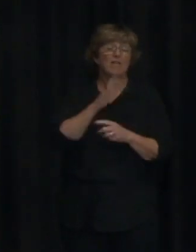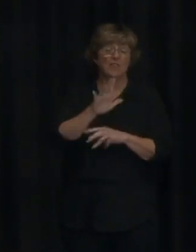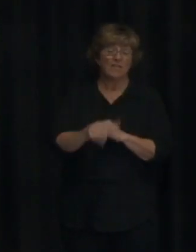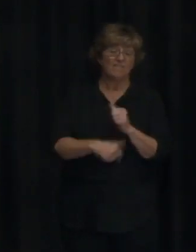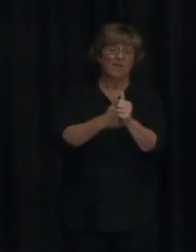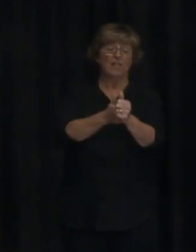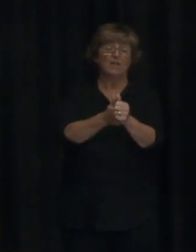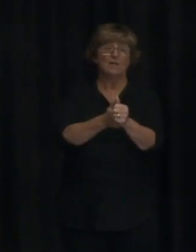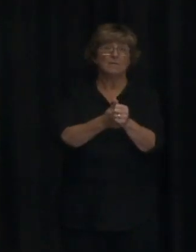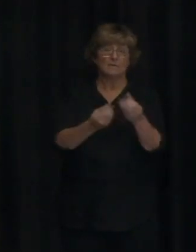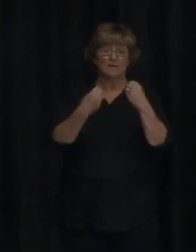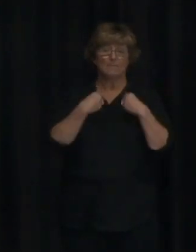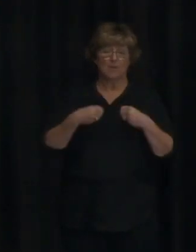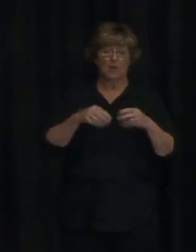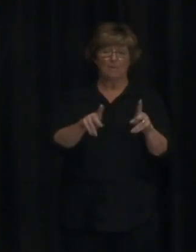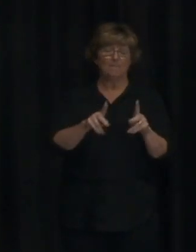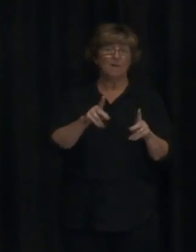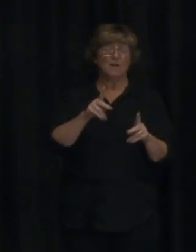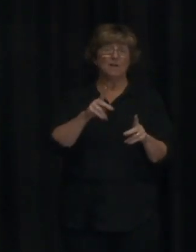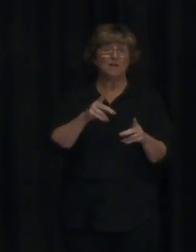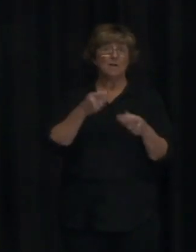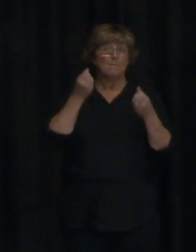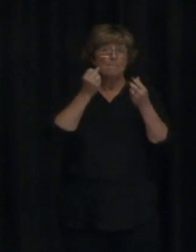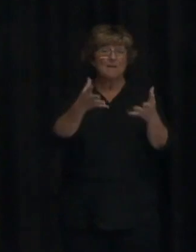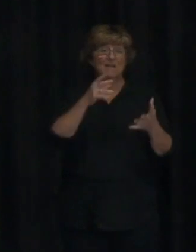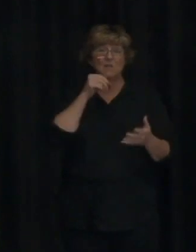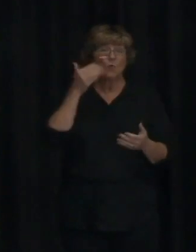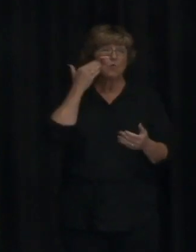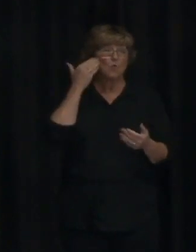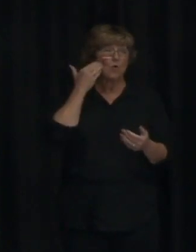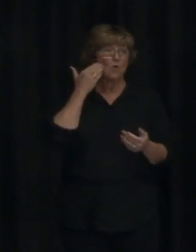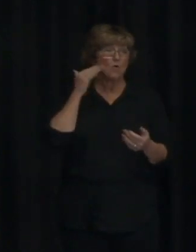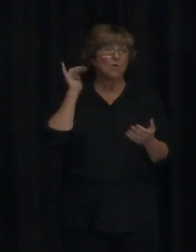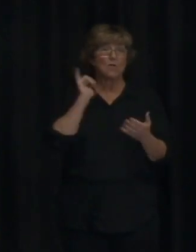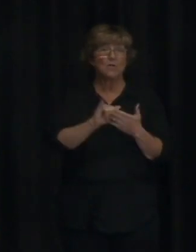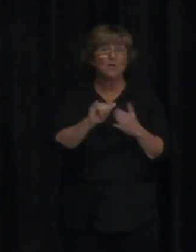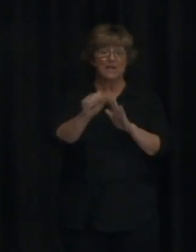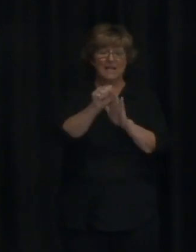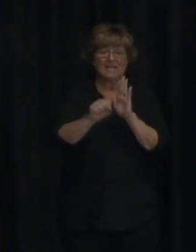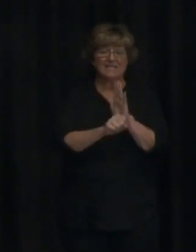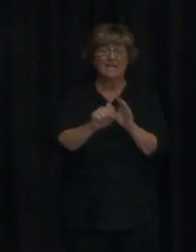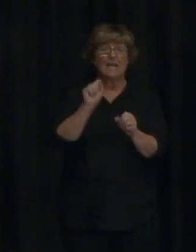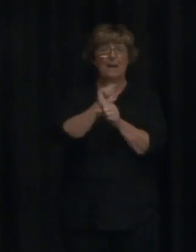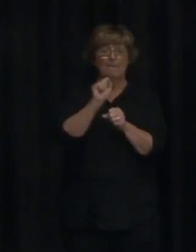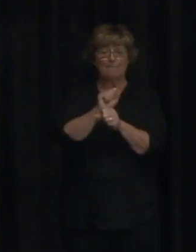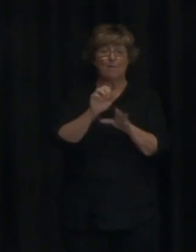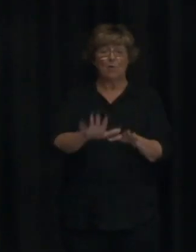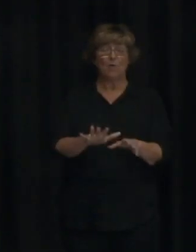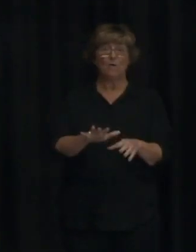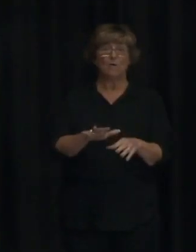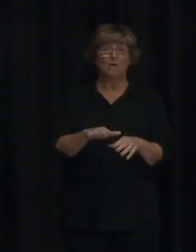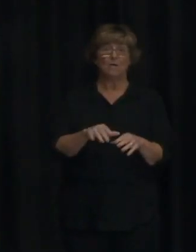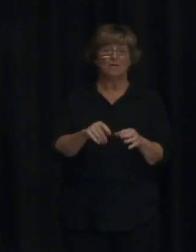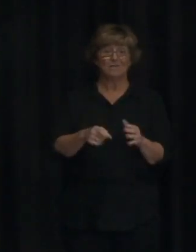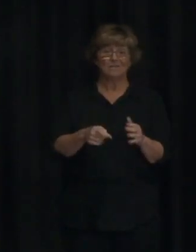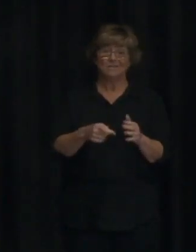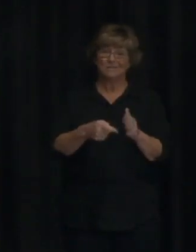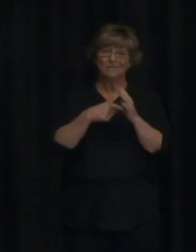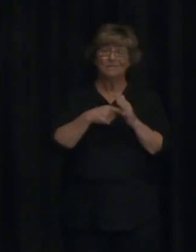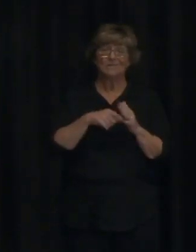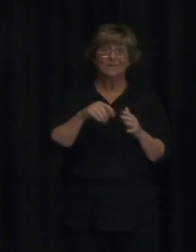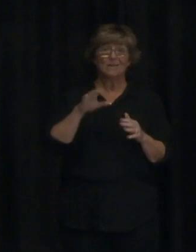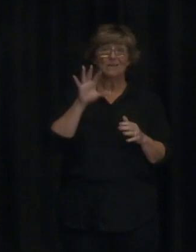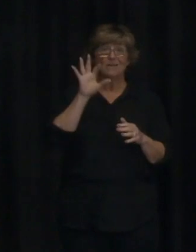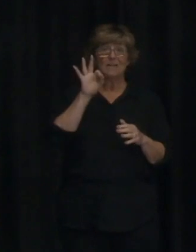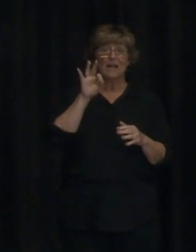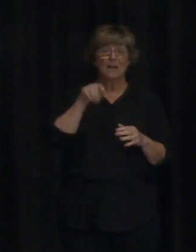because it gives me an opportunity to say this. It's not commonly known that state employees took a 9%+ wage cut